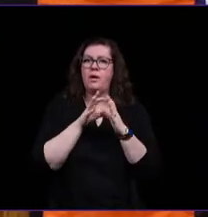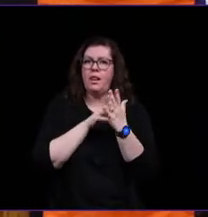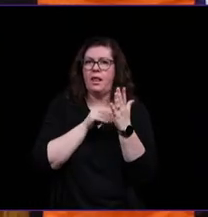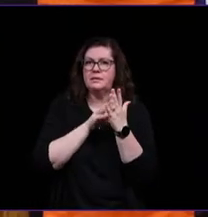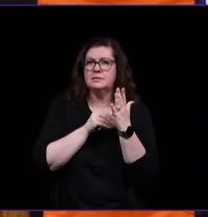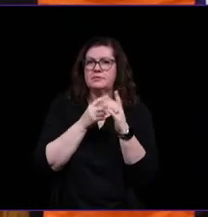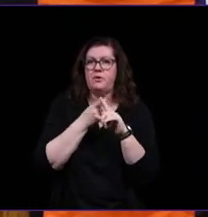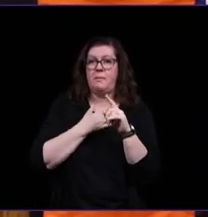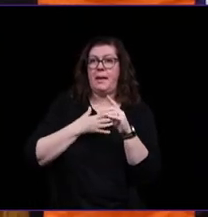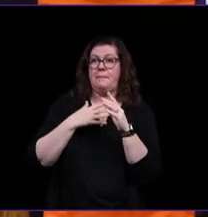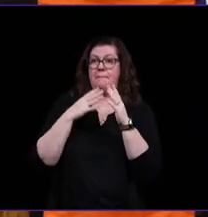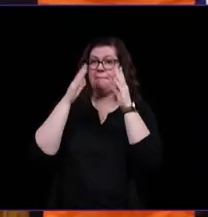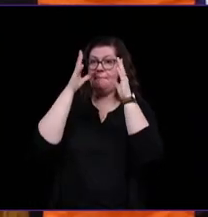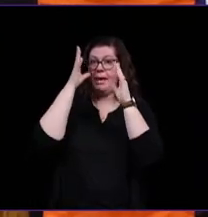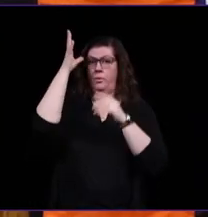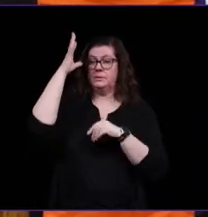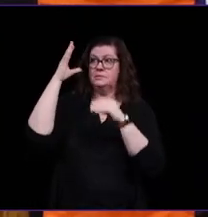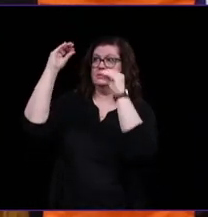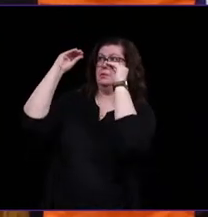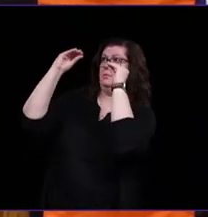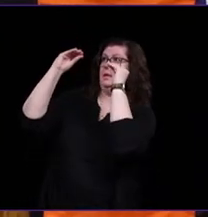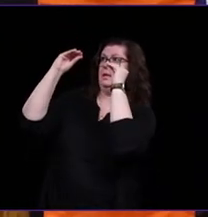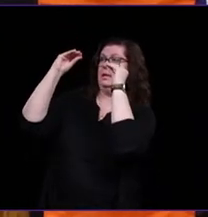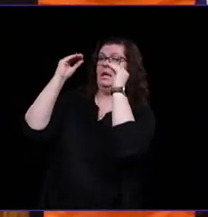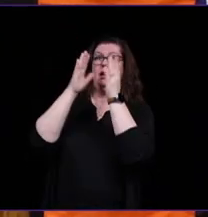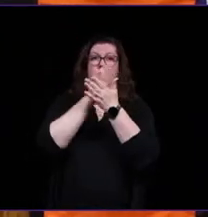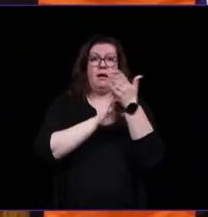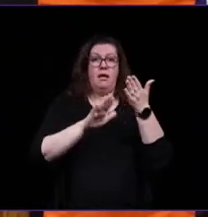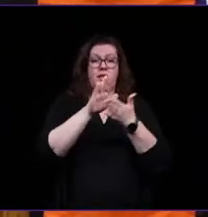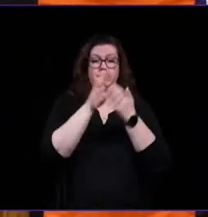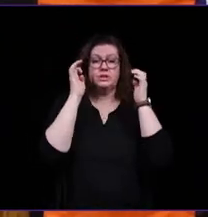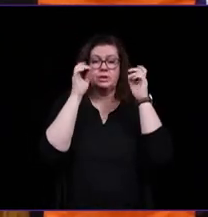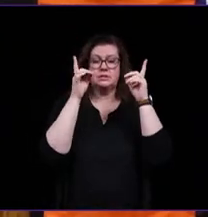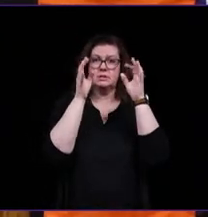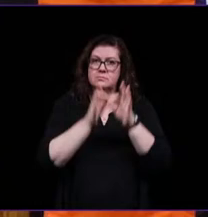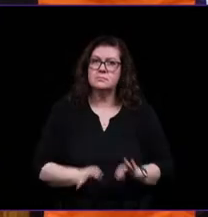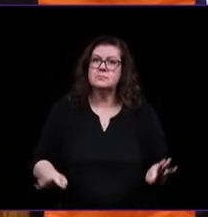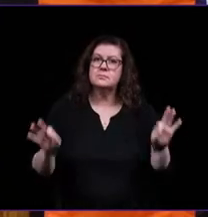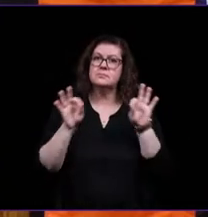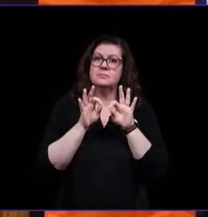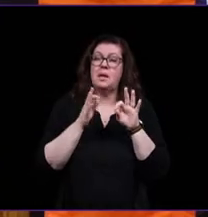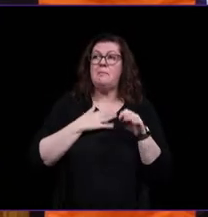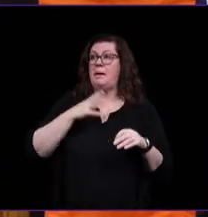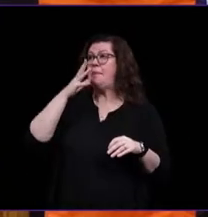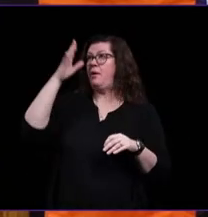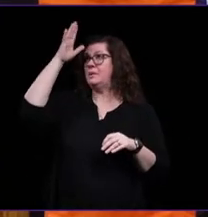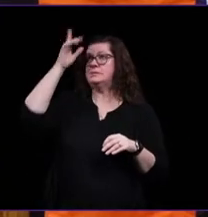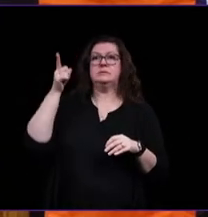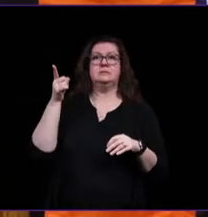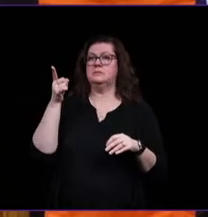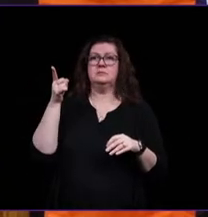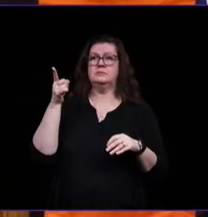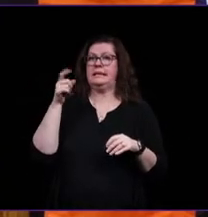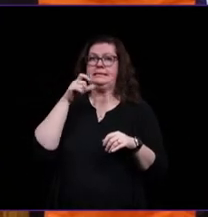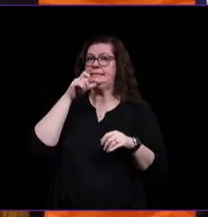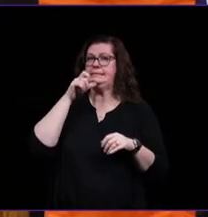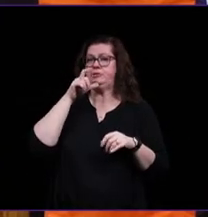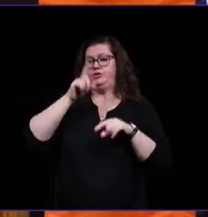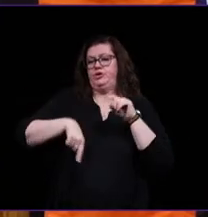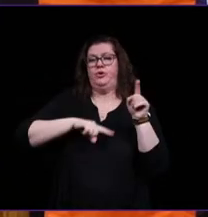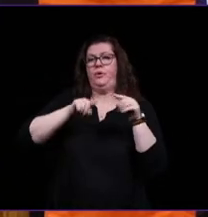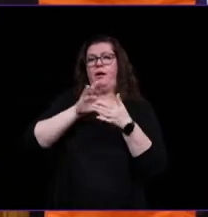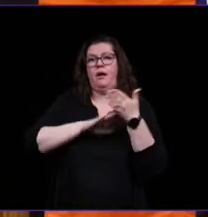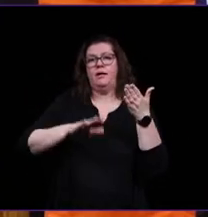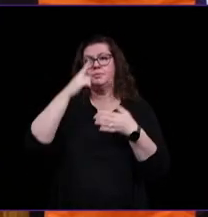parents, and that was the importance of a college education. My parents didn't have the opportunity to go to college due to financial